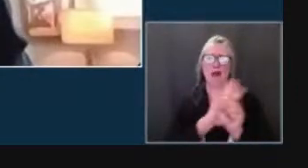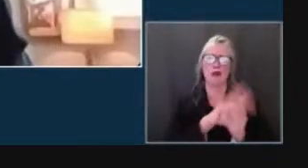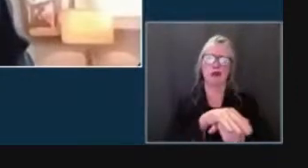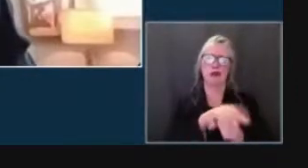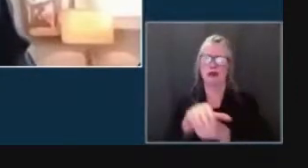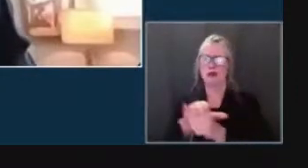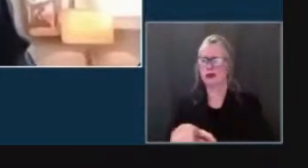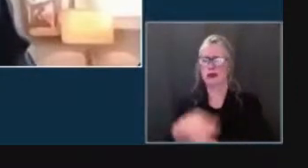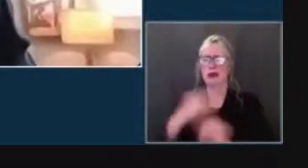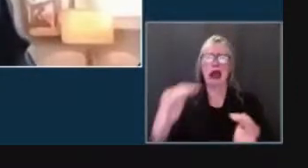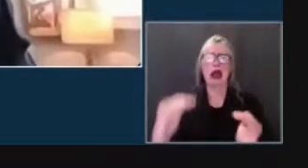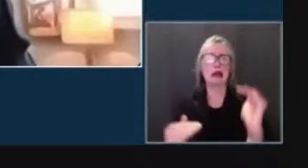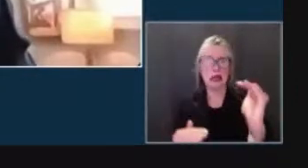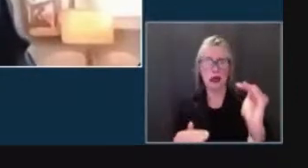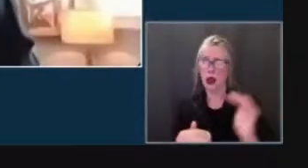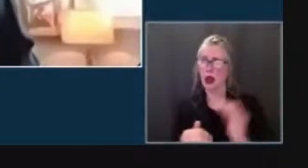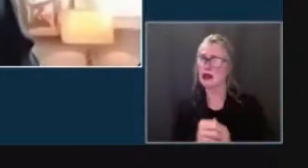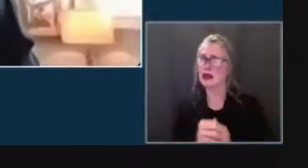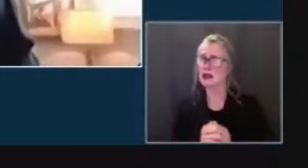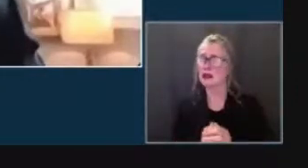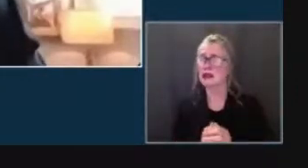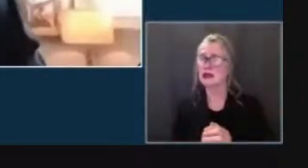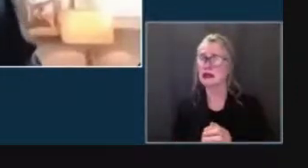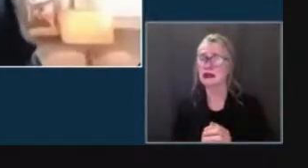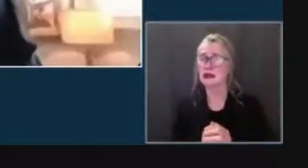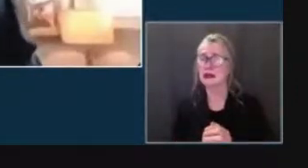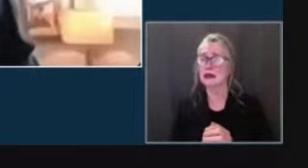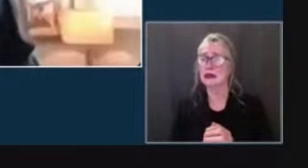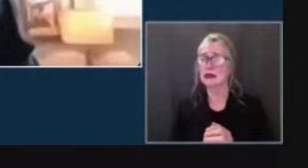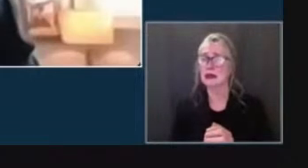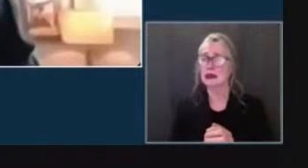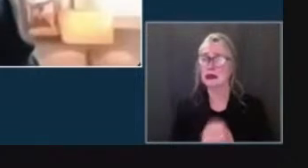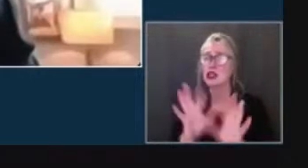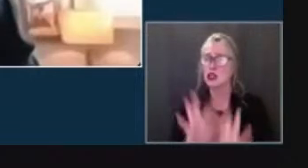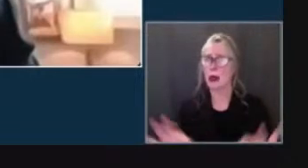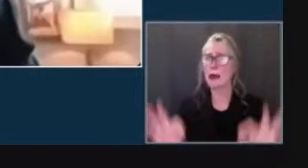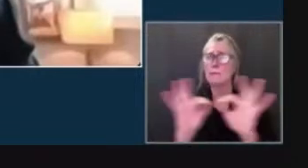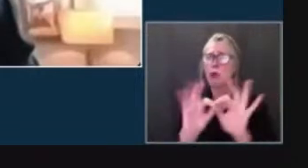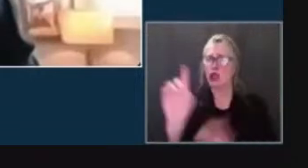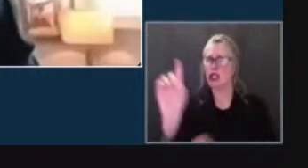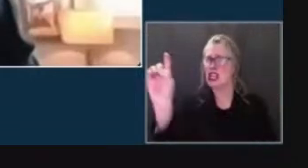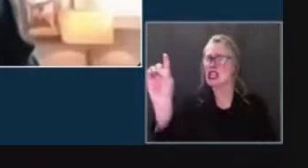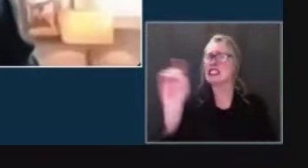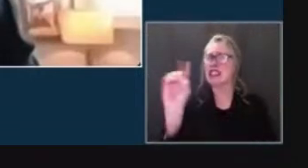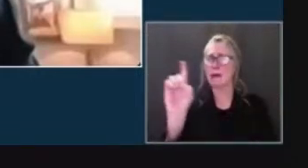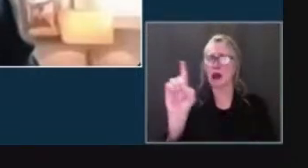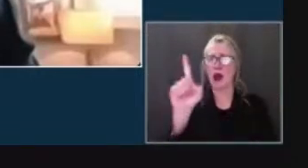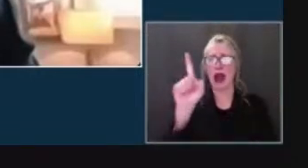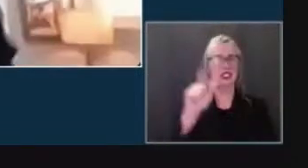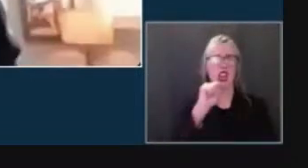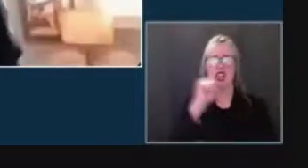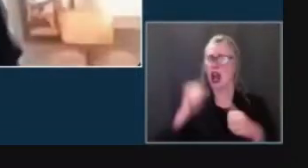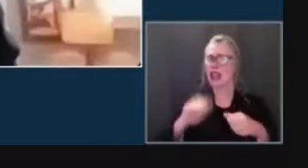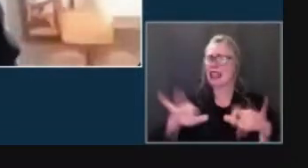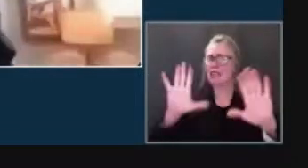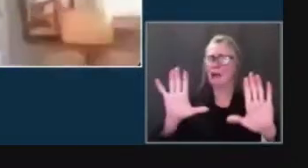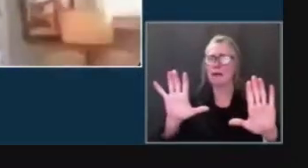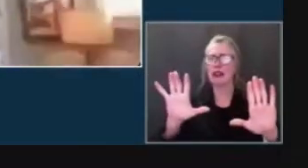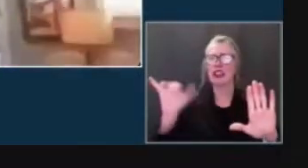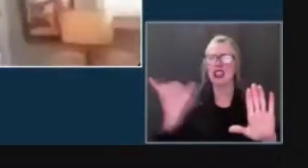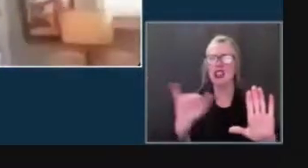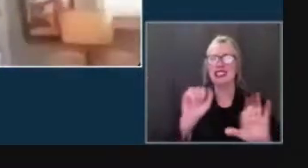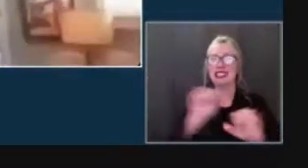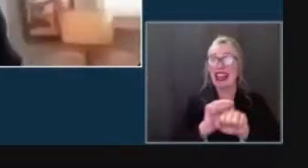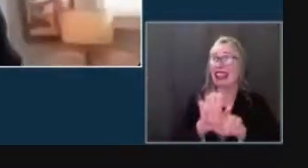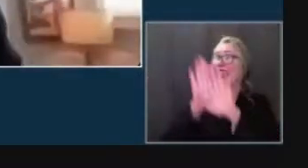ready to salute smartly and charge up the hill with them. But a fair shot is all they ask and all we